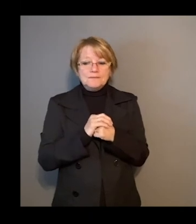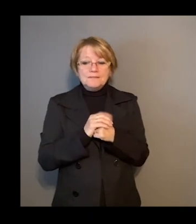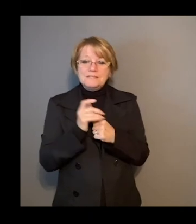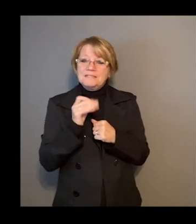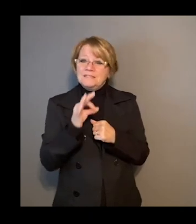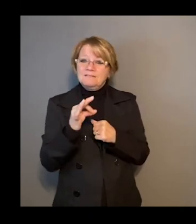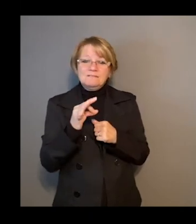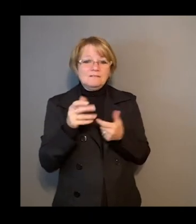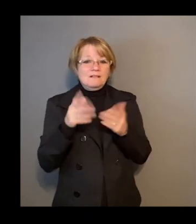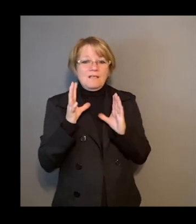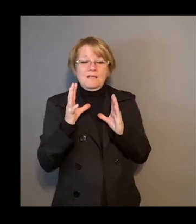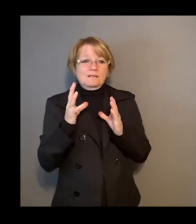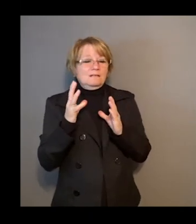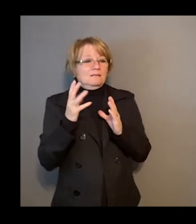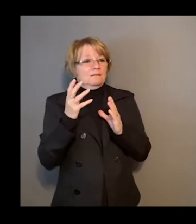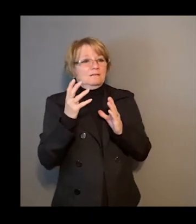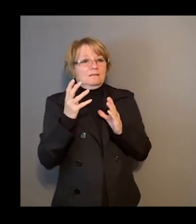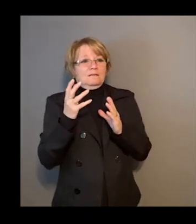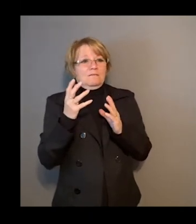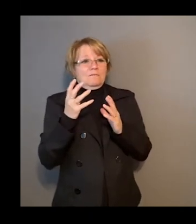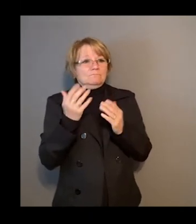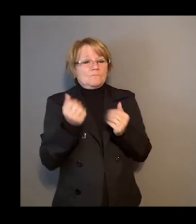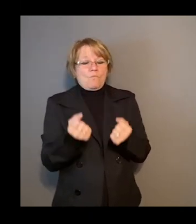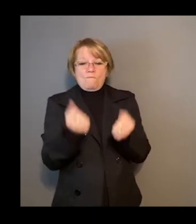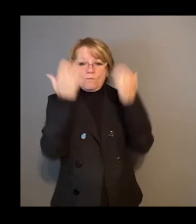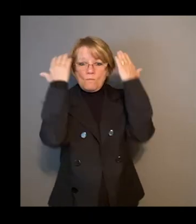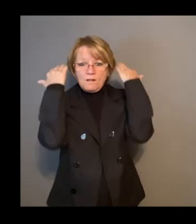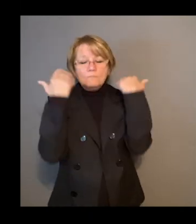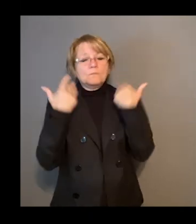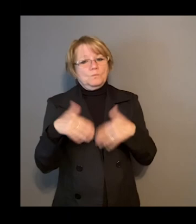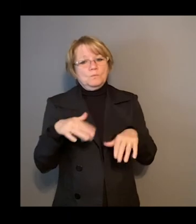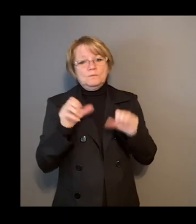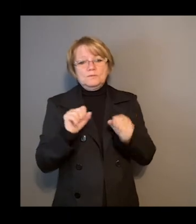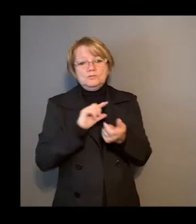take over and be a challenge.